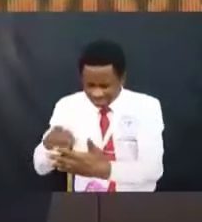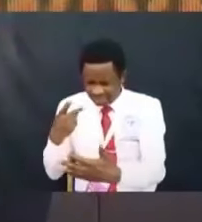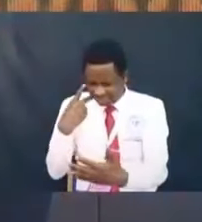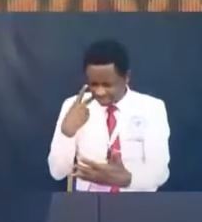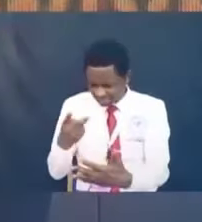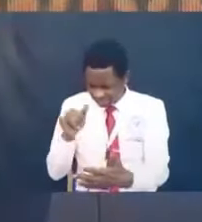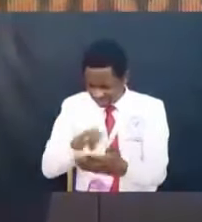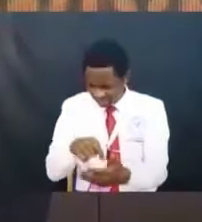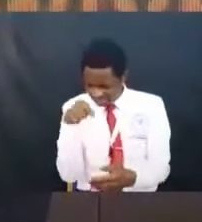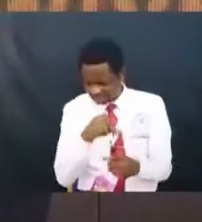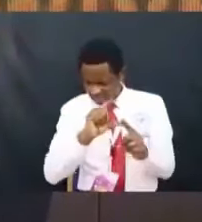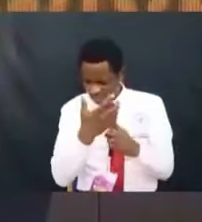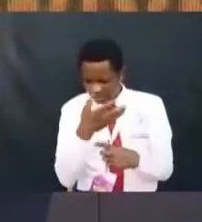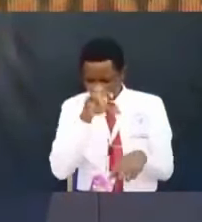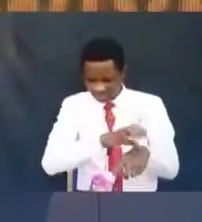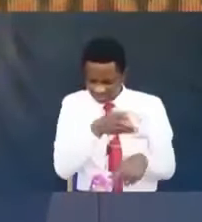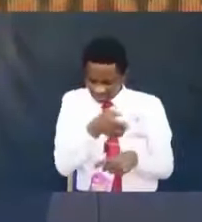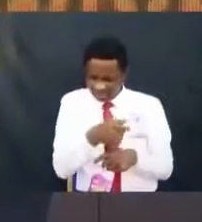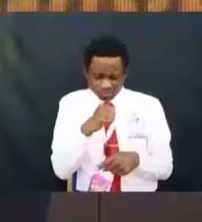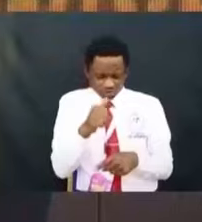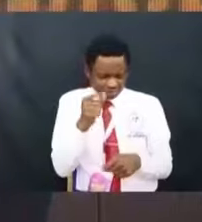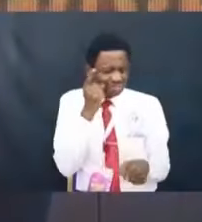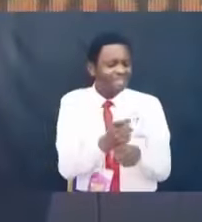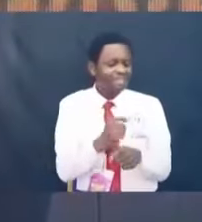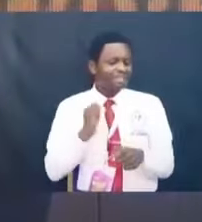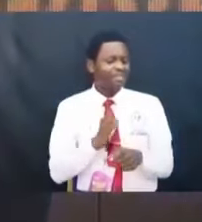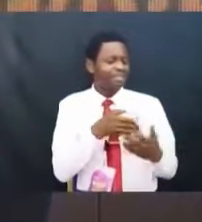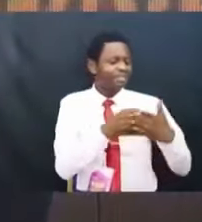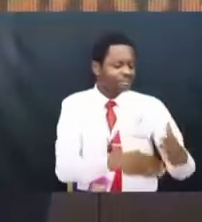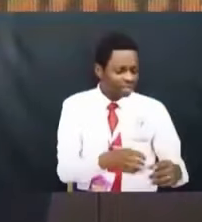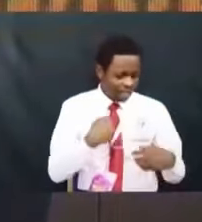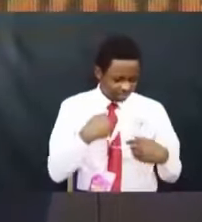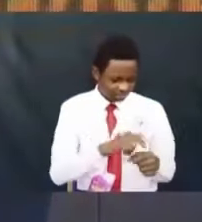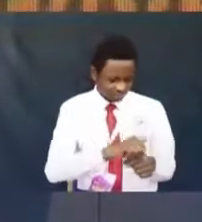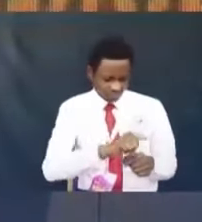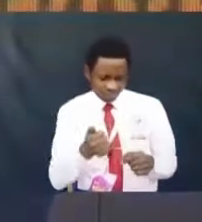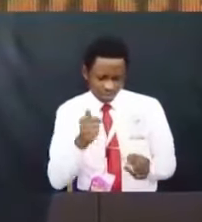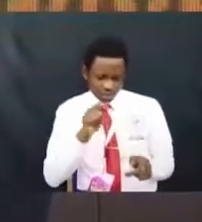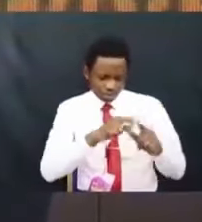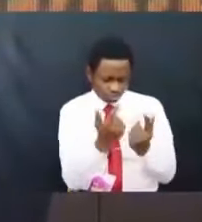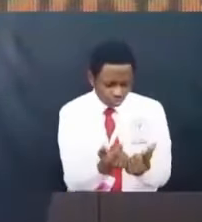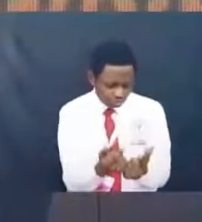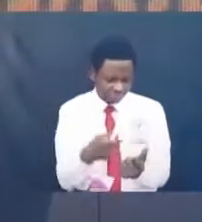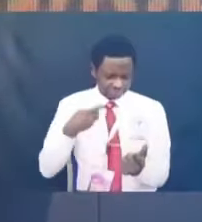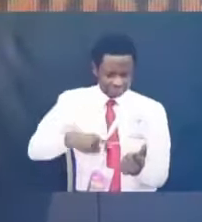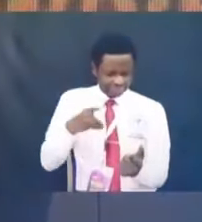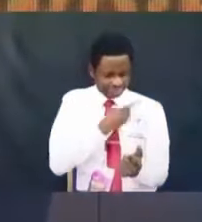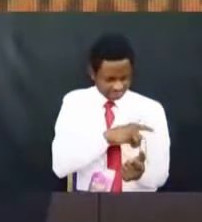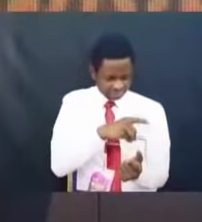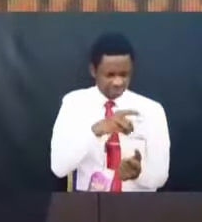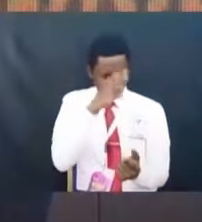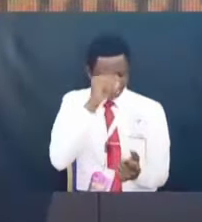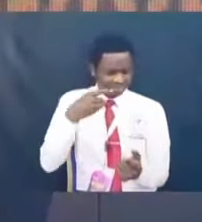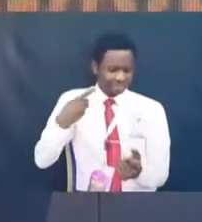church, not only elders lead the church. There is a group called the deacons and the deaconesses.